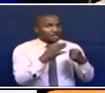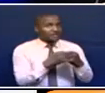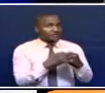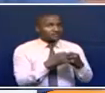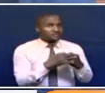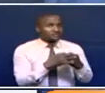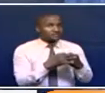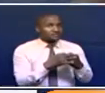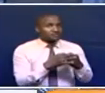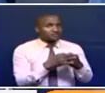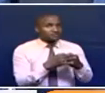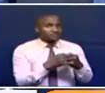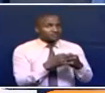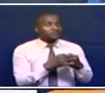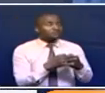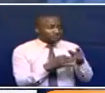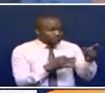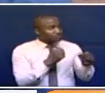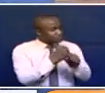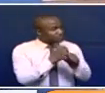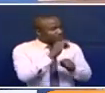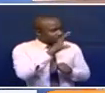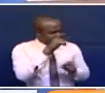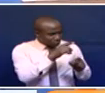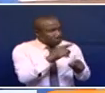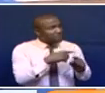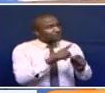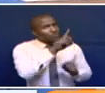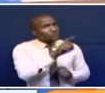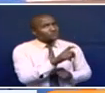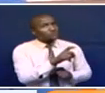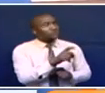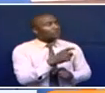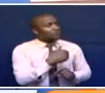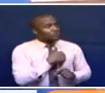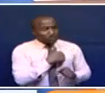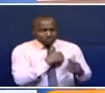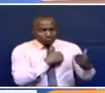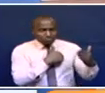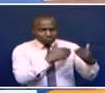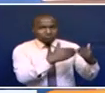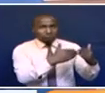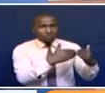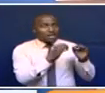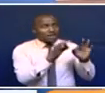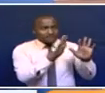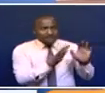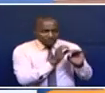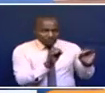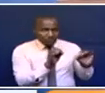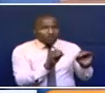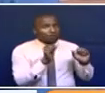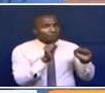2007-2008. Yeah. And the ICC and what you did. My question here is, we're heading there right now, if we're not careful. We're